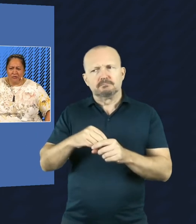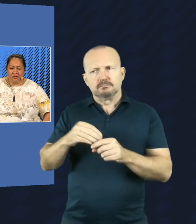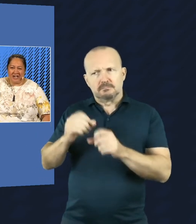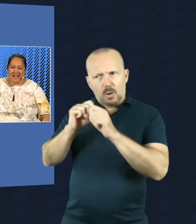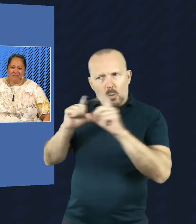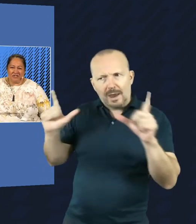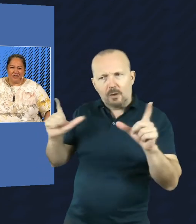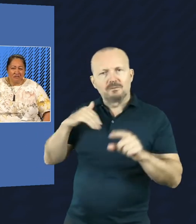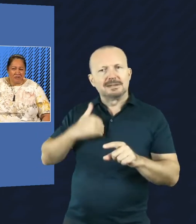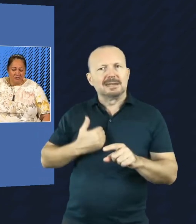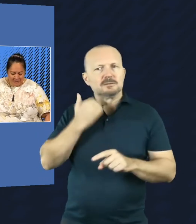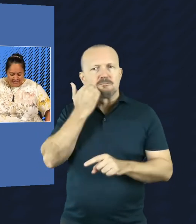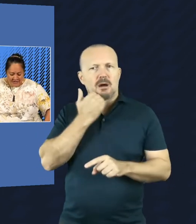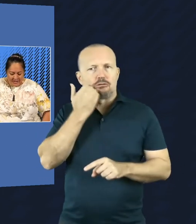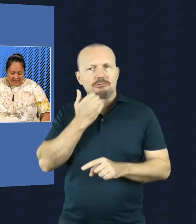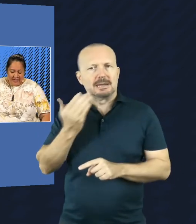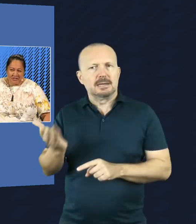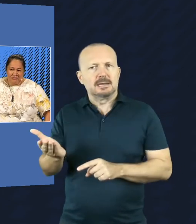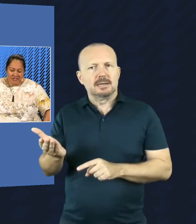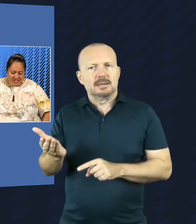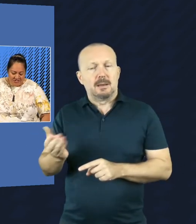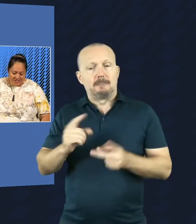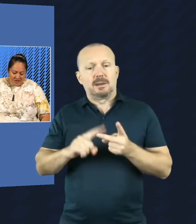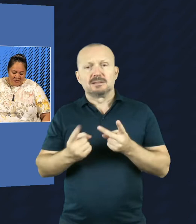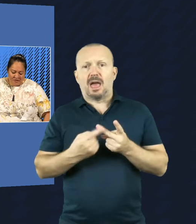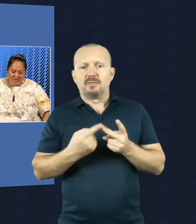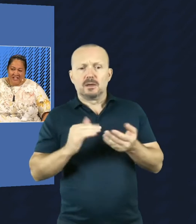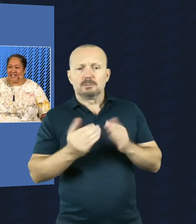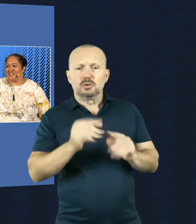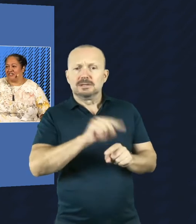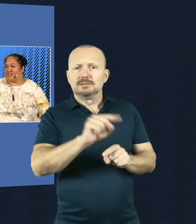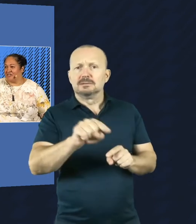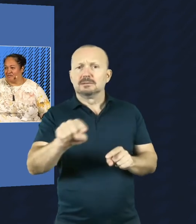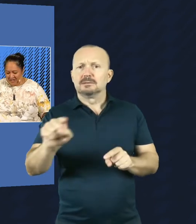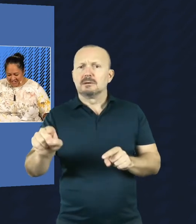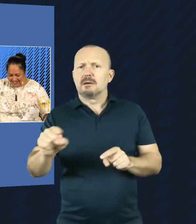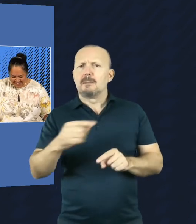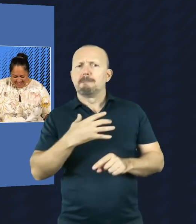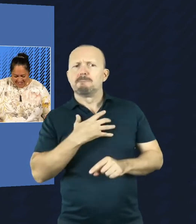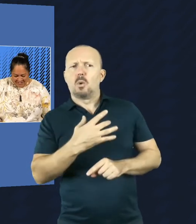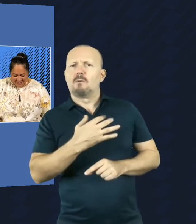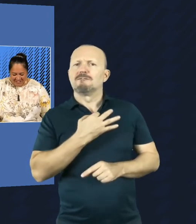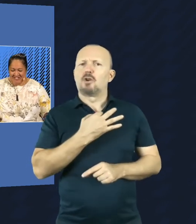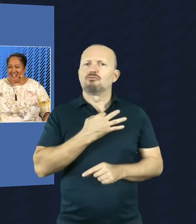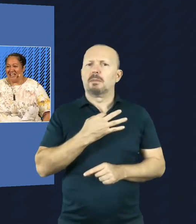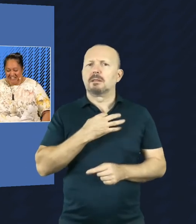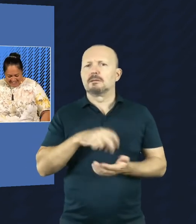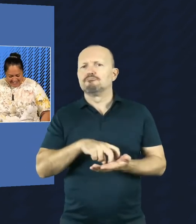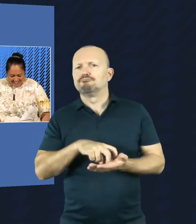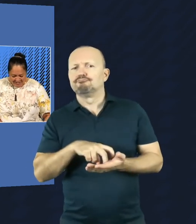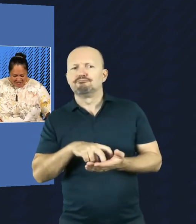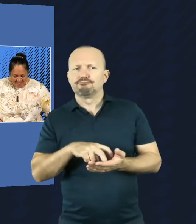those who are most vulnerable in our communities. So yeah, the structure of my kōrero